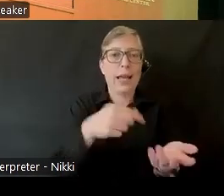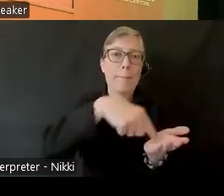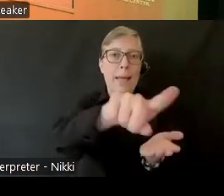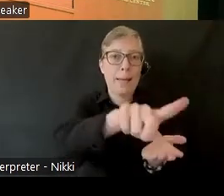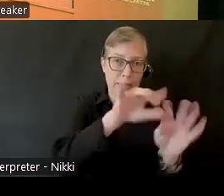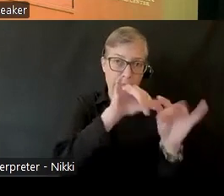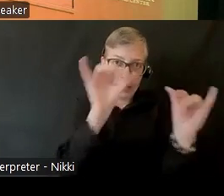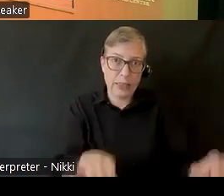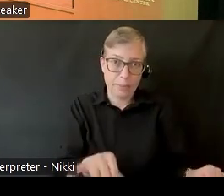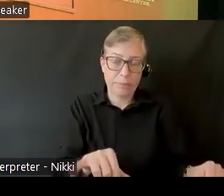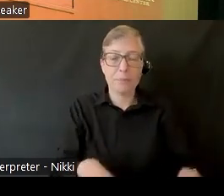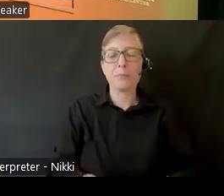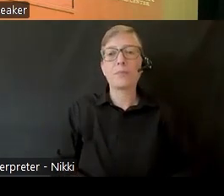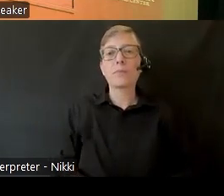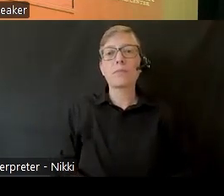I